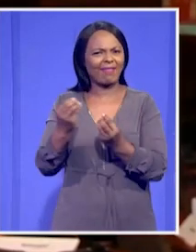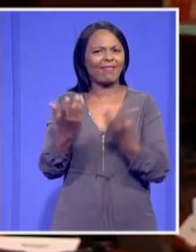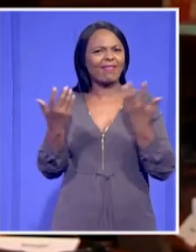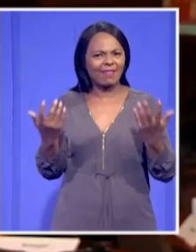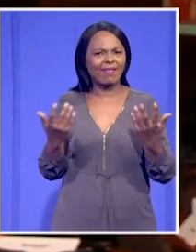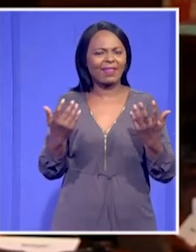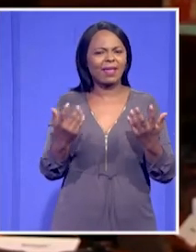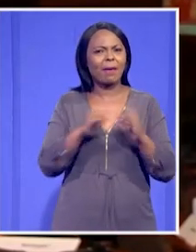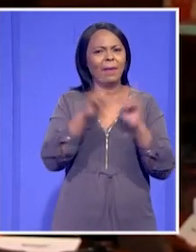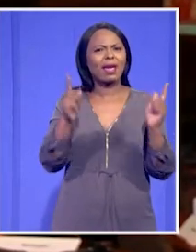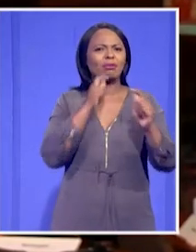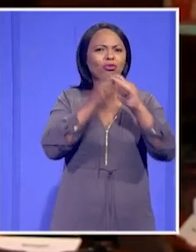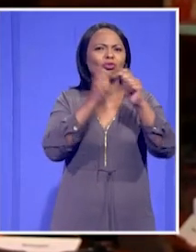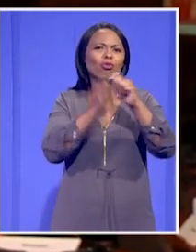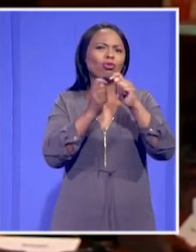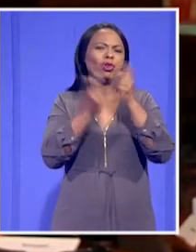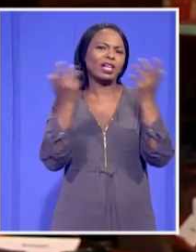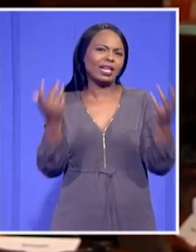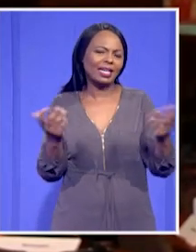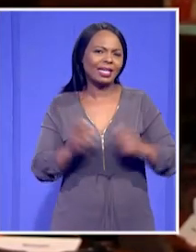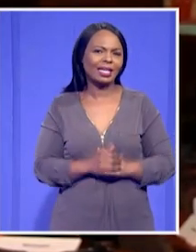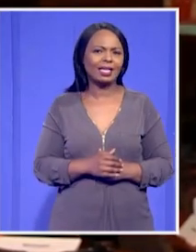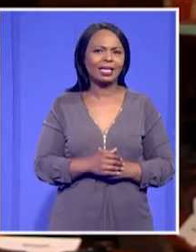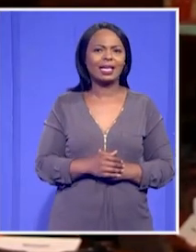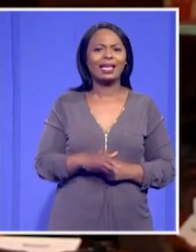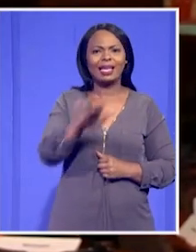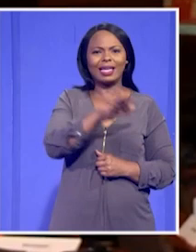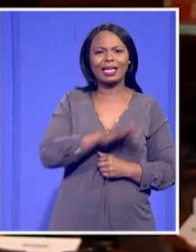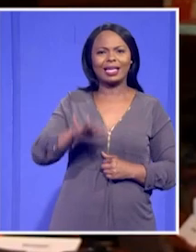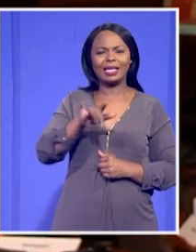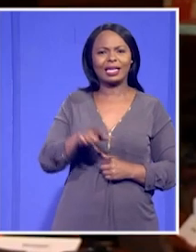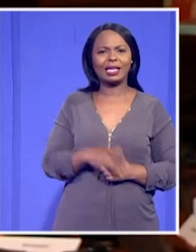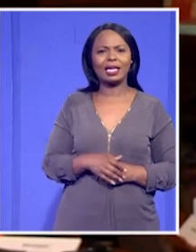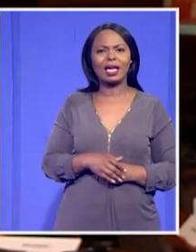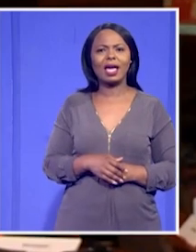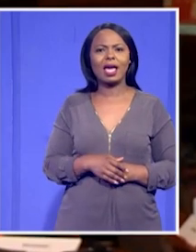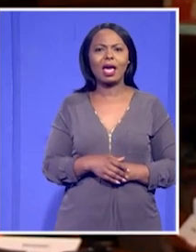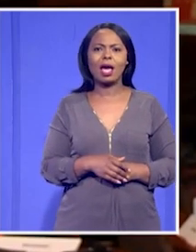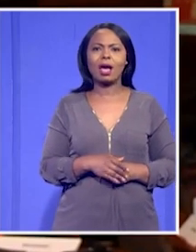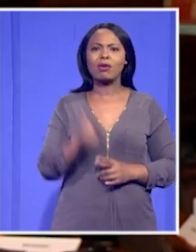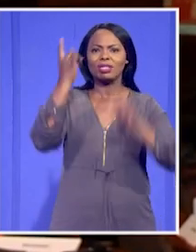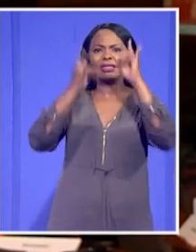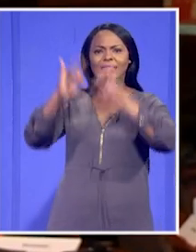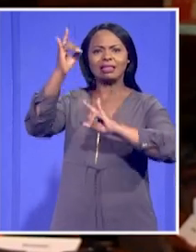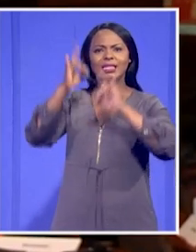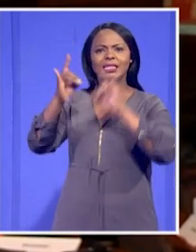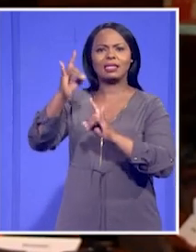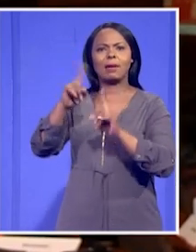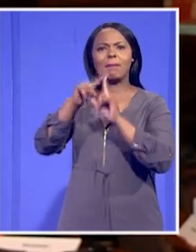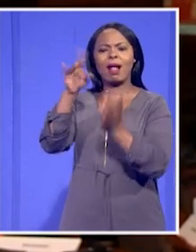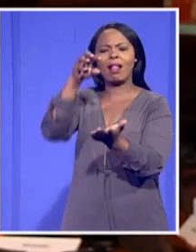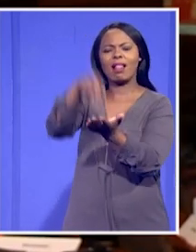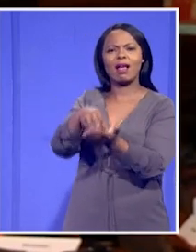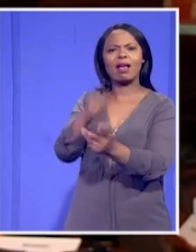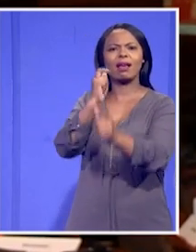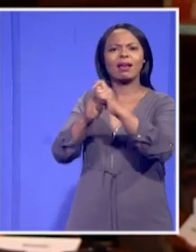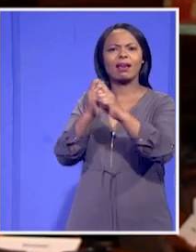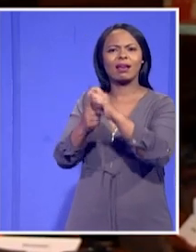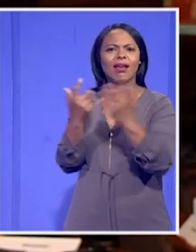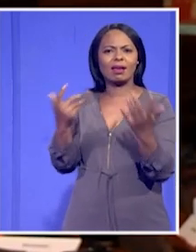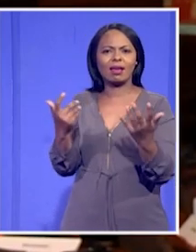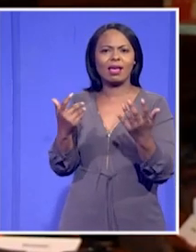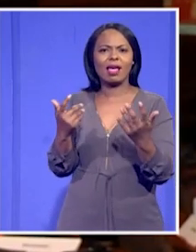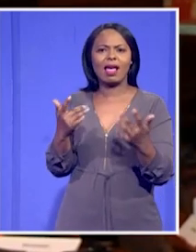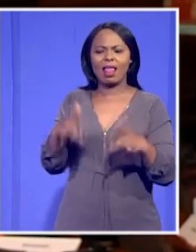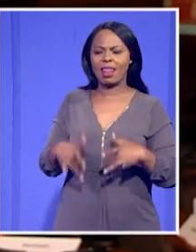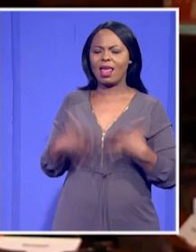To looking at an informal settlement, at a formal settlement that integrates living. And they're